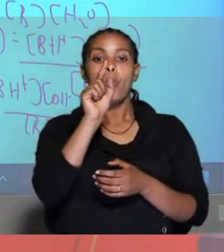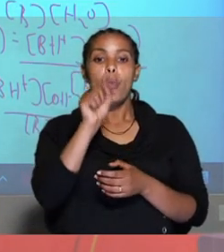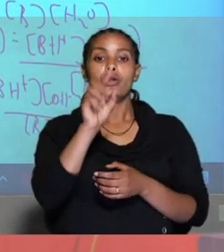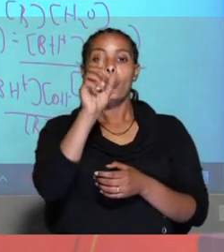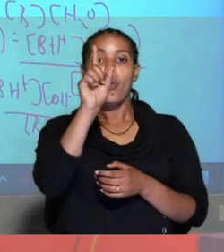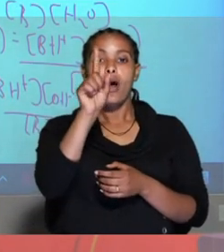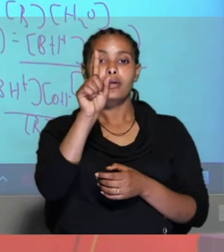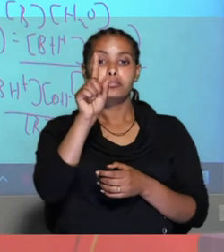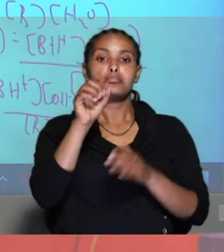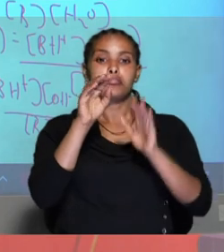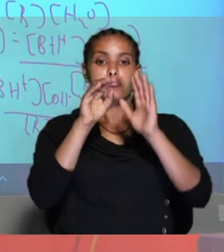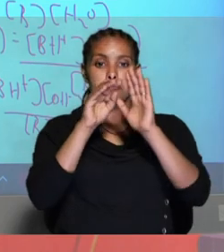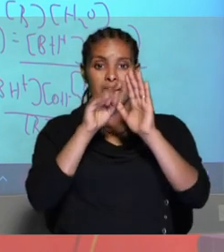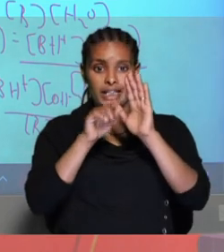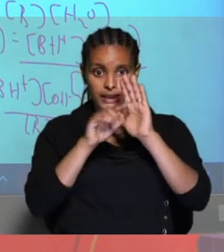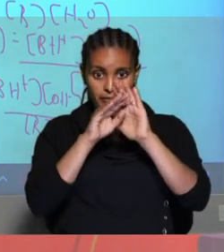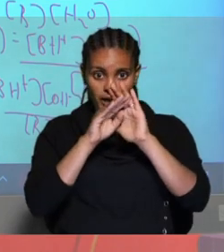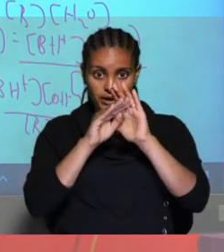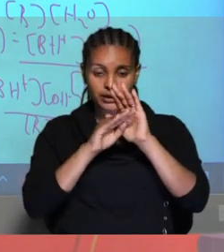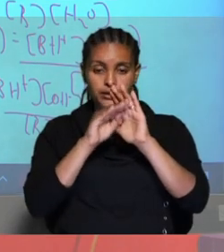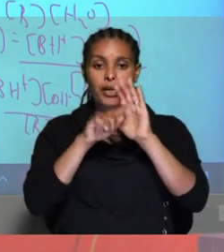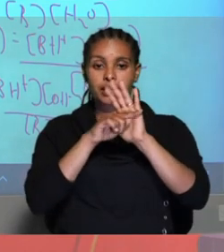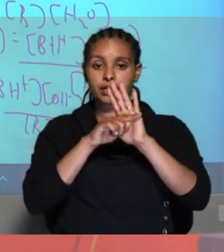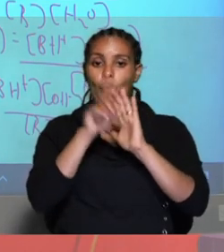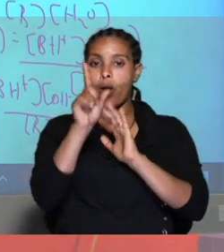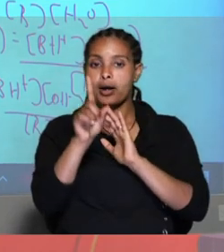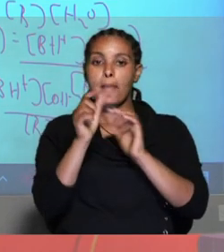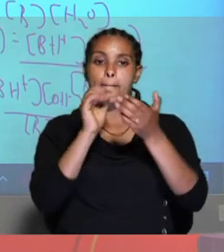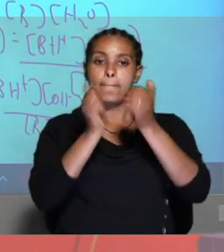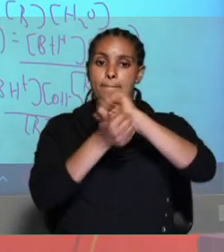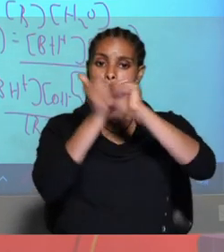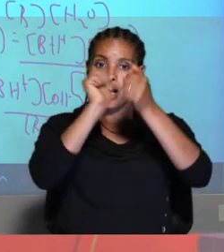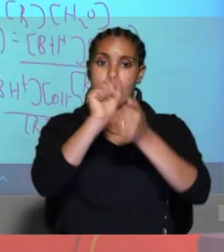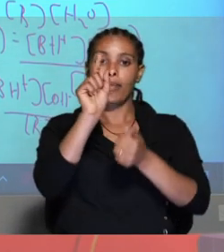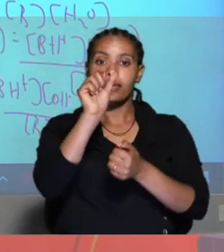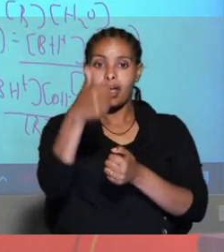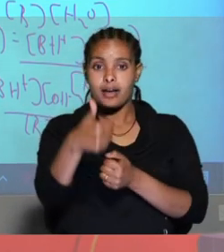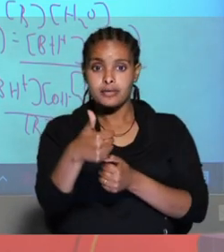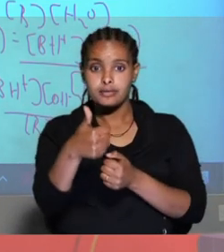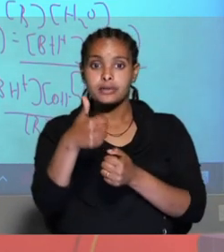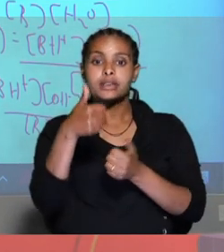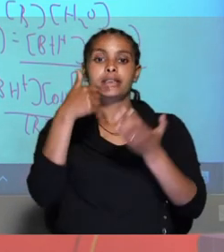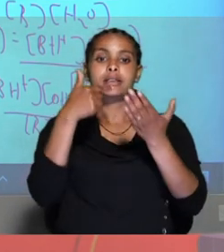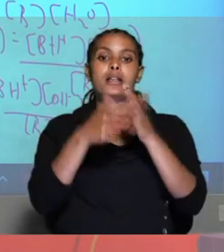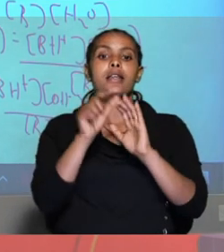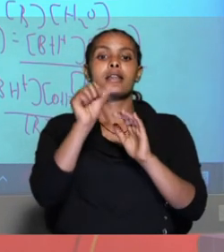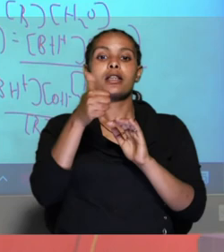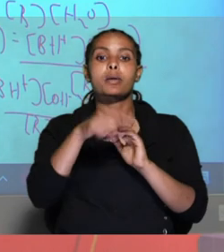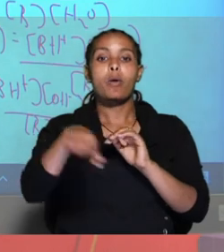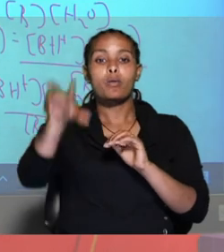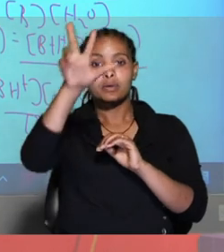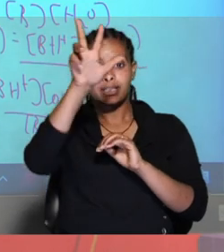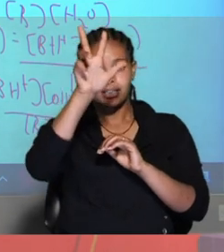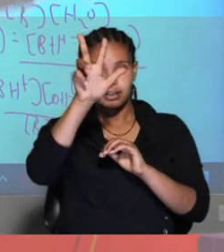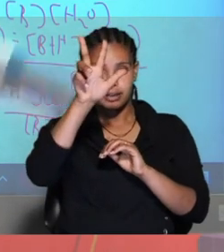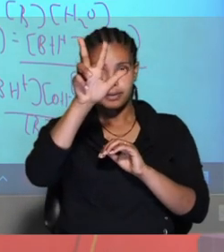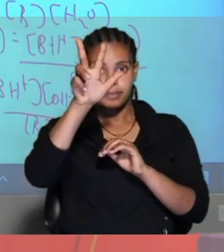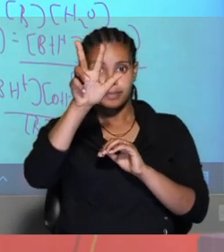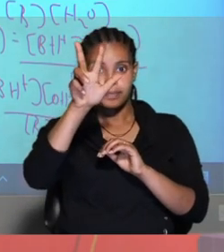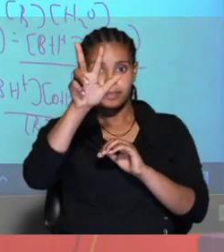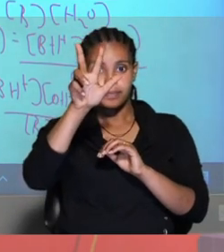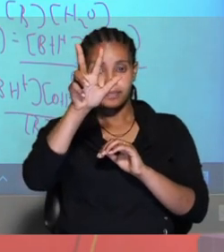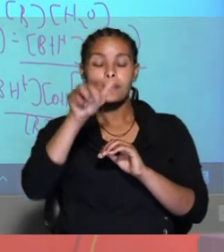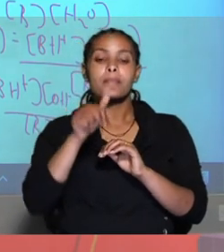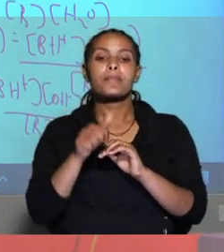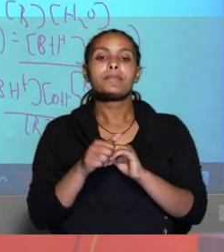is 10 raised to minus 1, become 10. Now this is 10 to the power of 3 times 10 raised to minus 3.